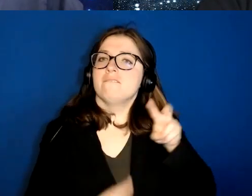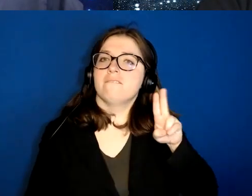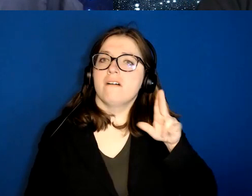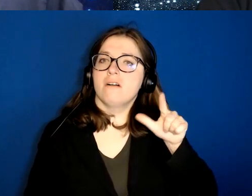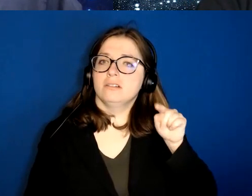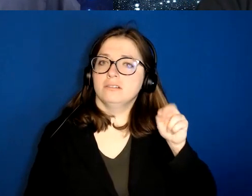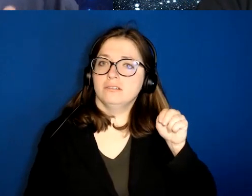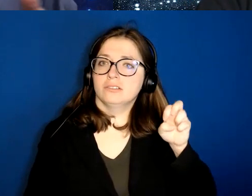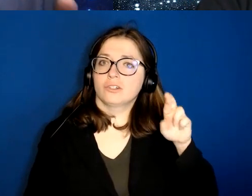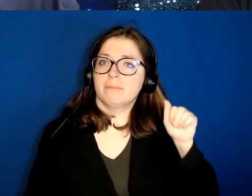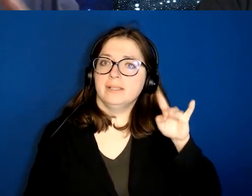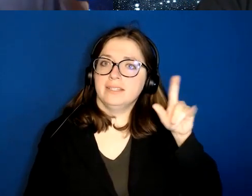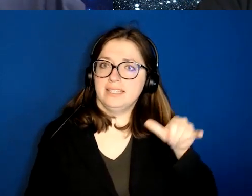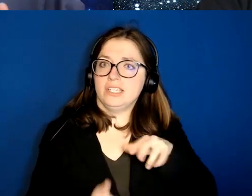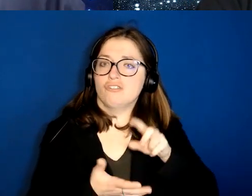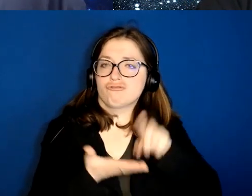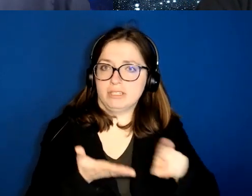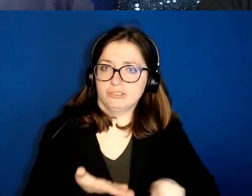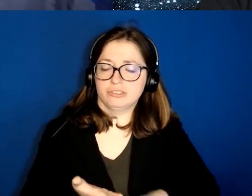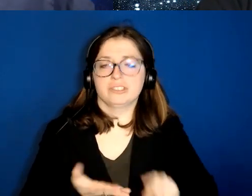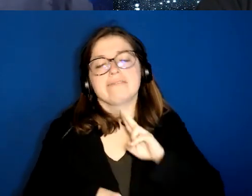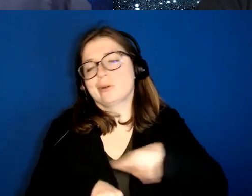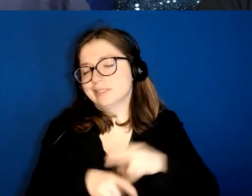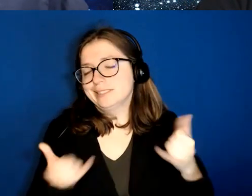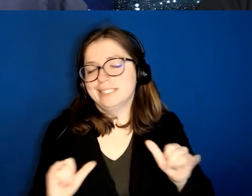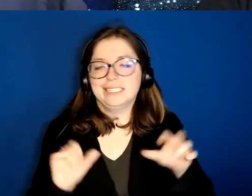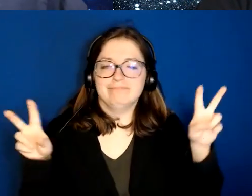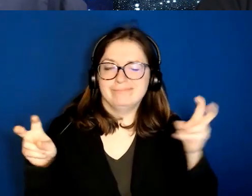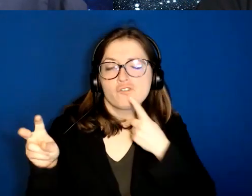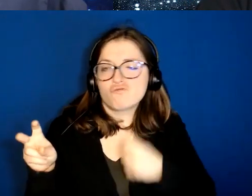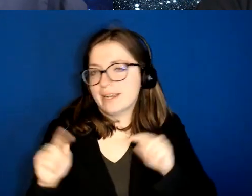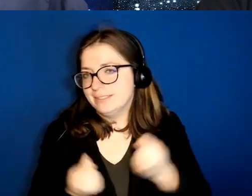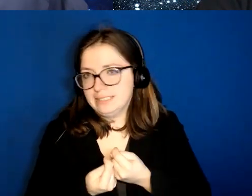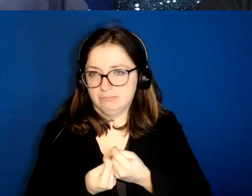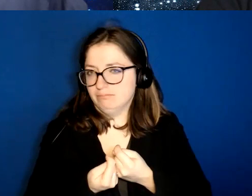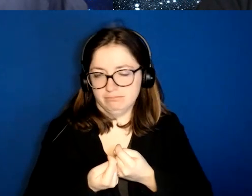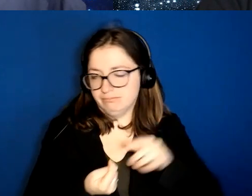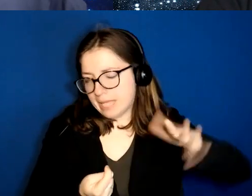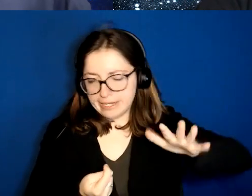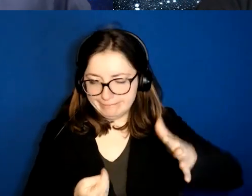course, still a red team sort of element. But